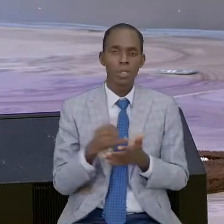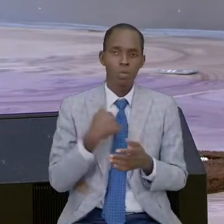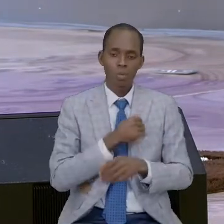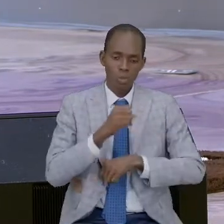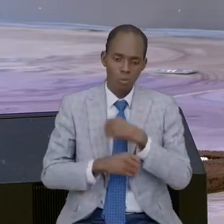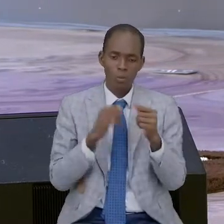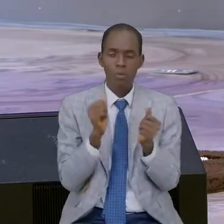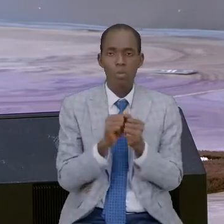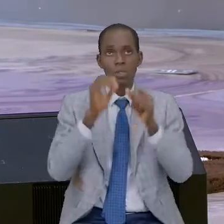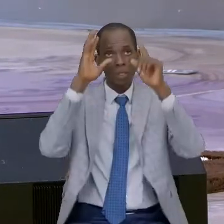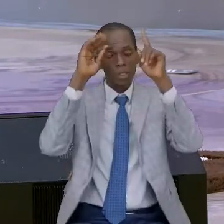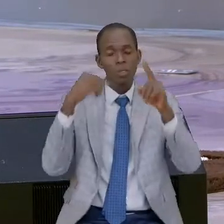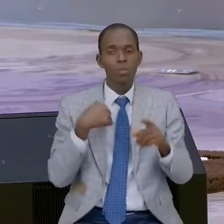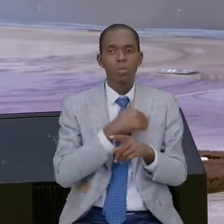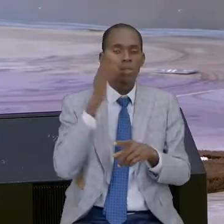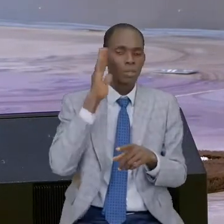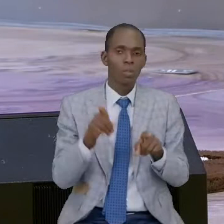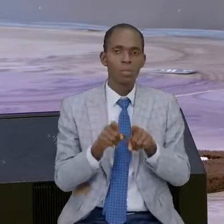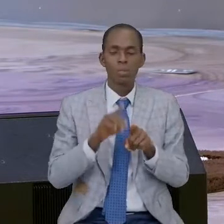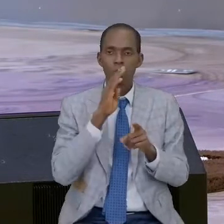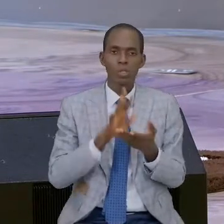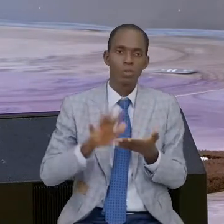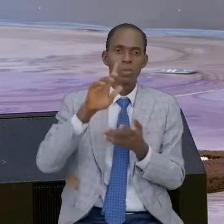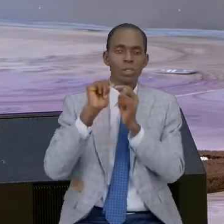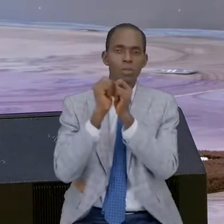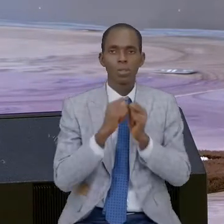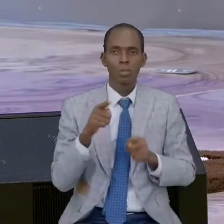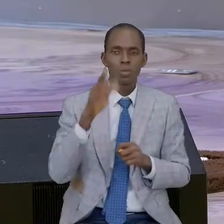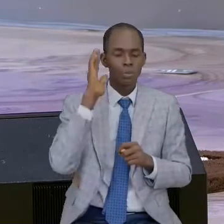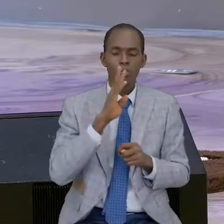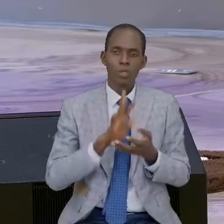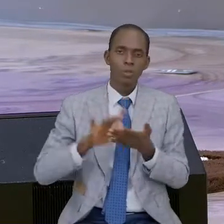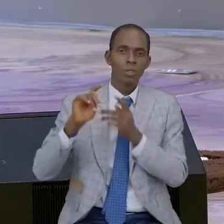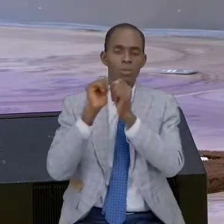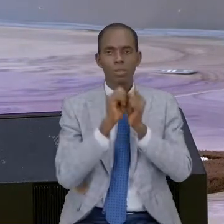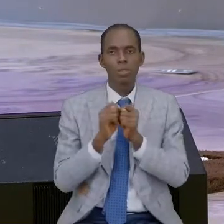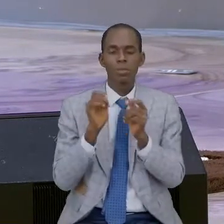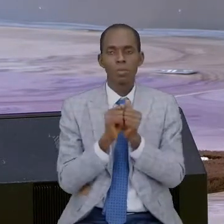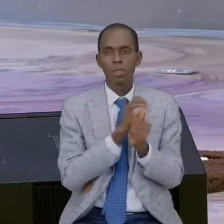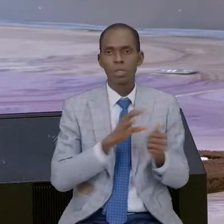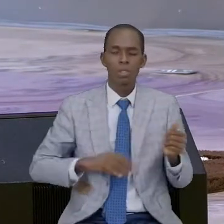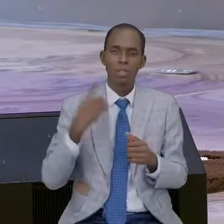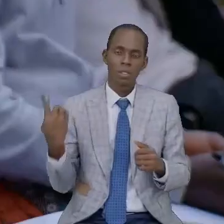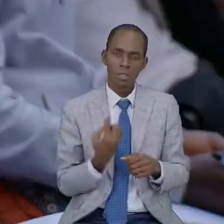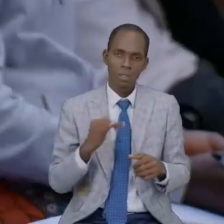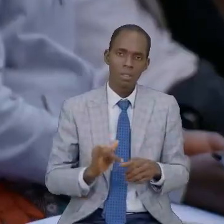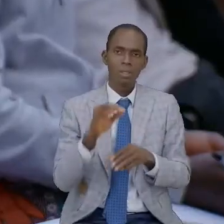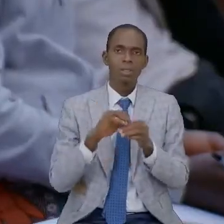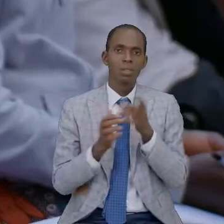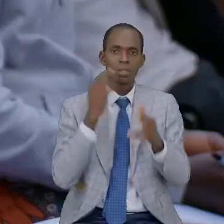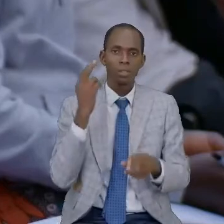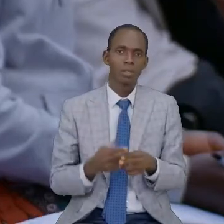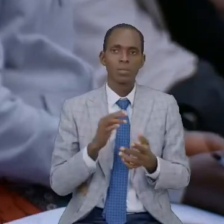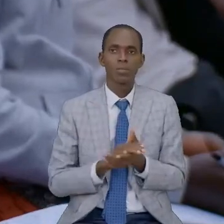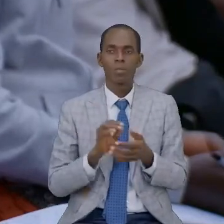him, that we shall also be glorified together. You'll be glorified together with him in eternity in